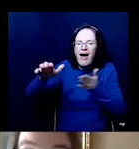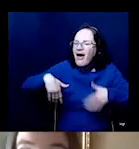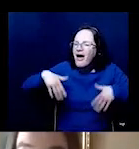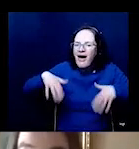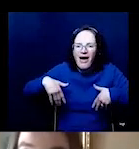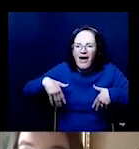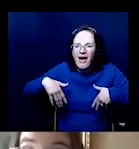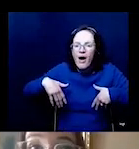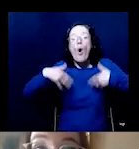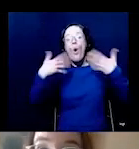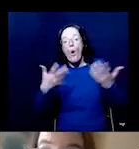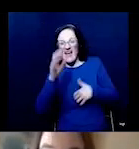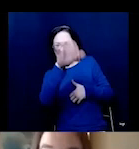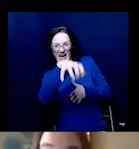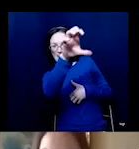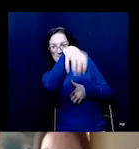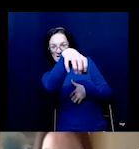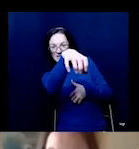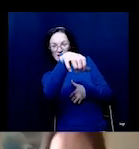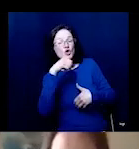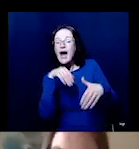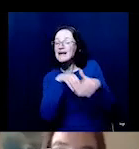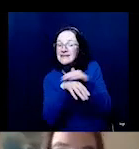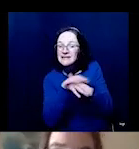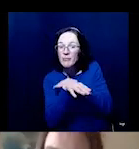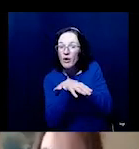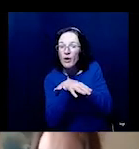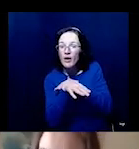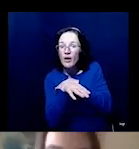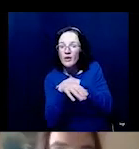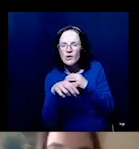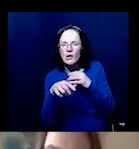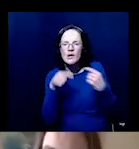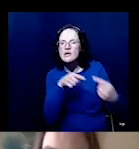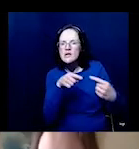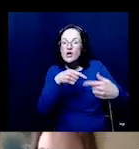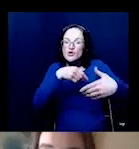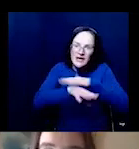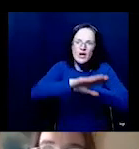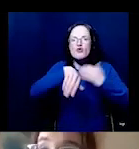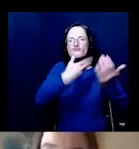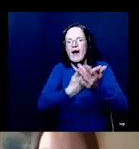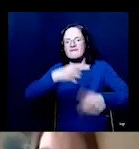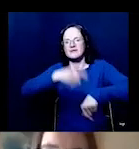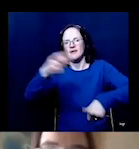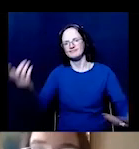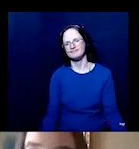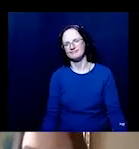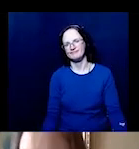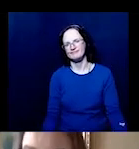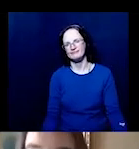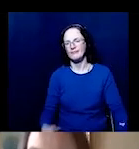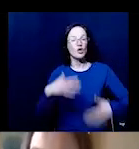of these obstacles and how did these obstacles affect you? So for example, if you needed to be absent or if you were late because of lack